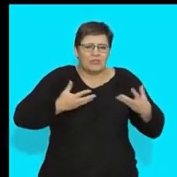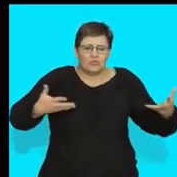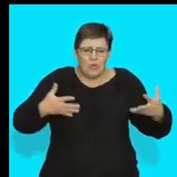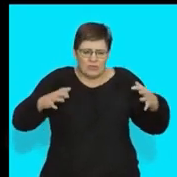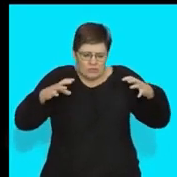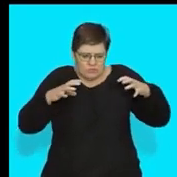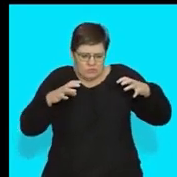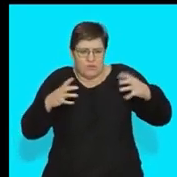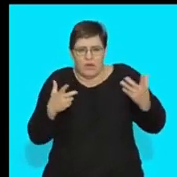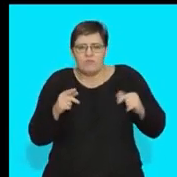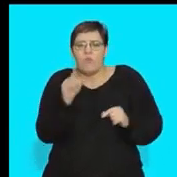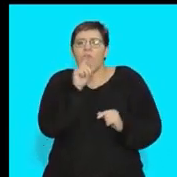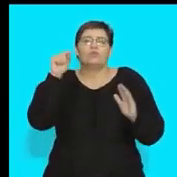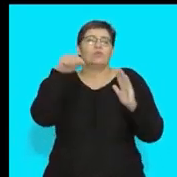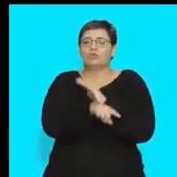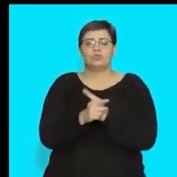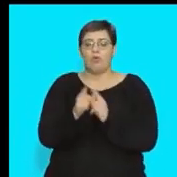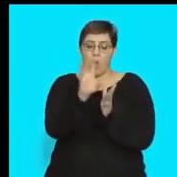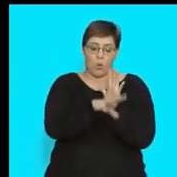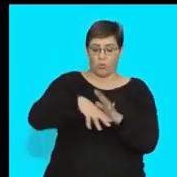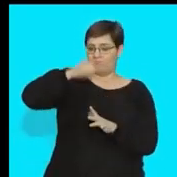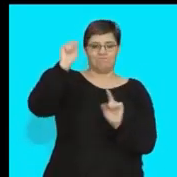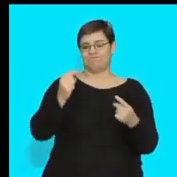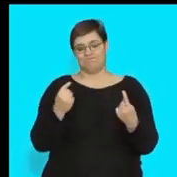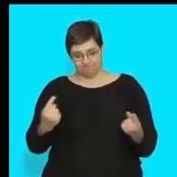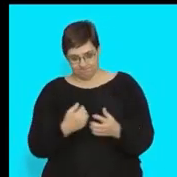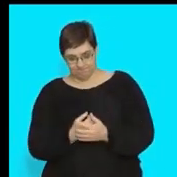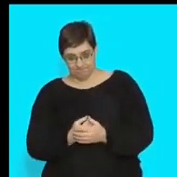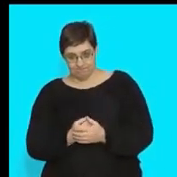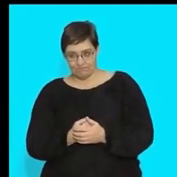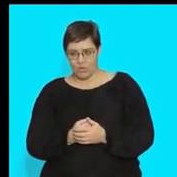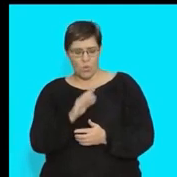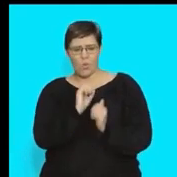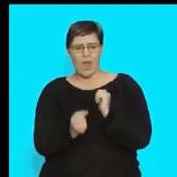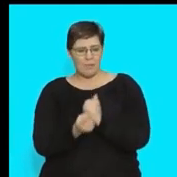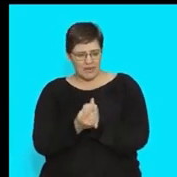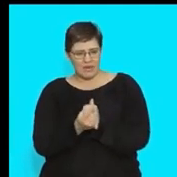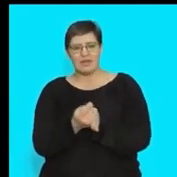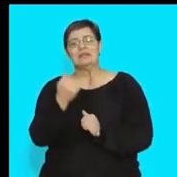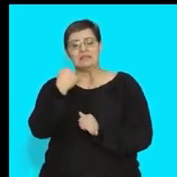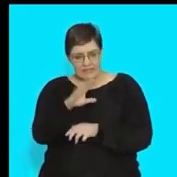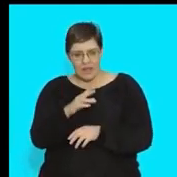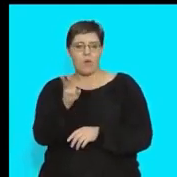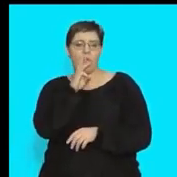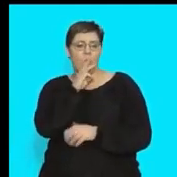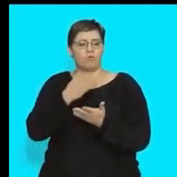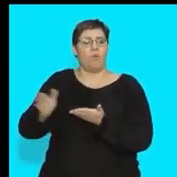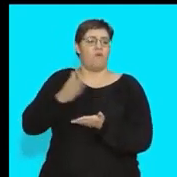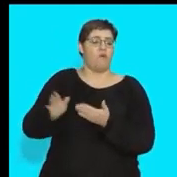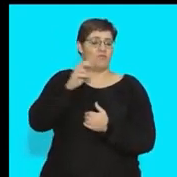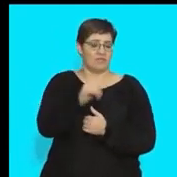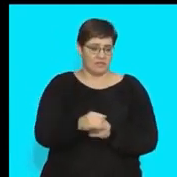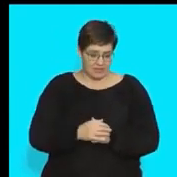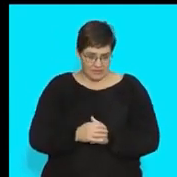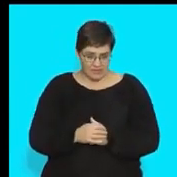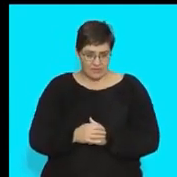leaf can't lose water by transpiration. So what happens is it still needs to lose water. What it